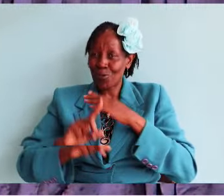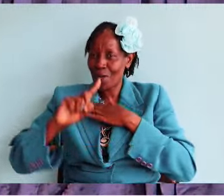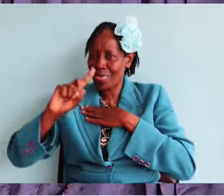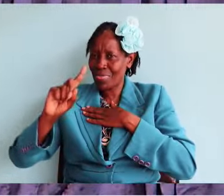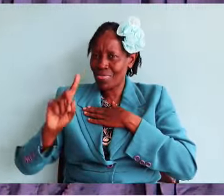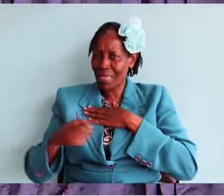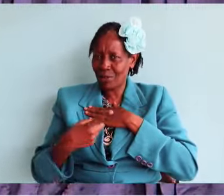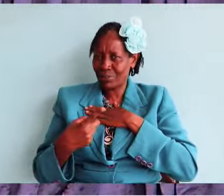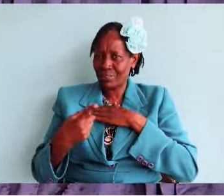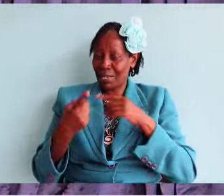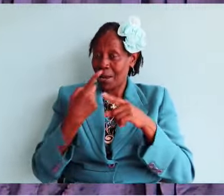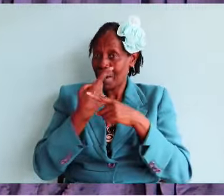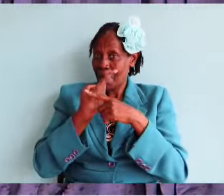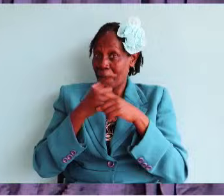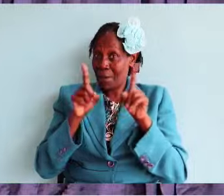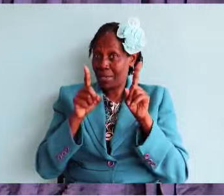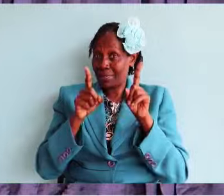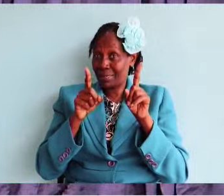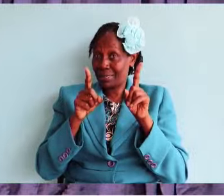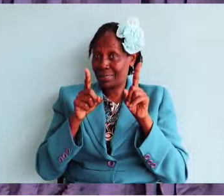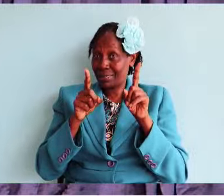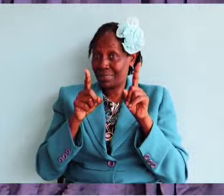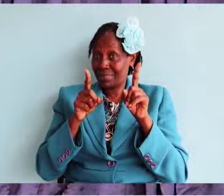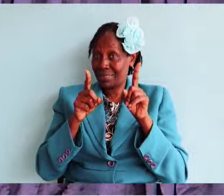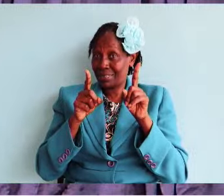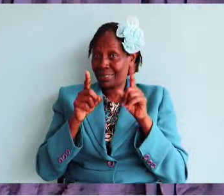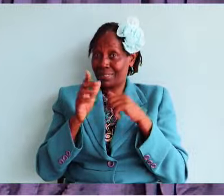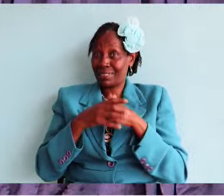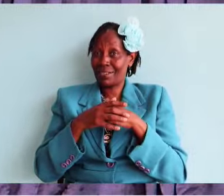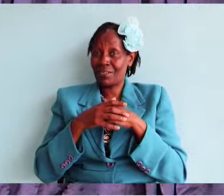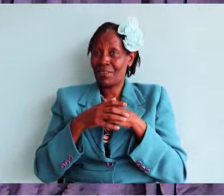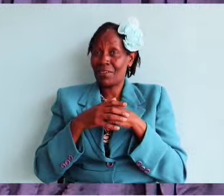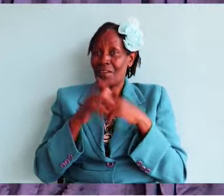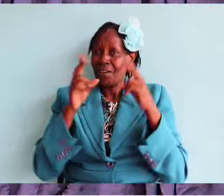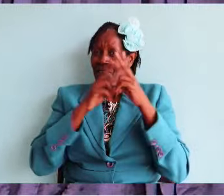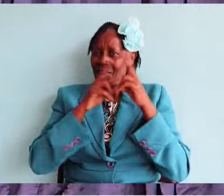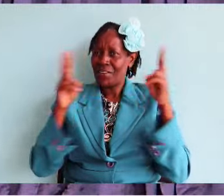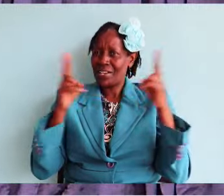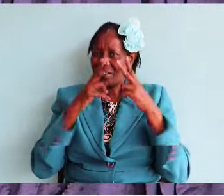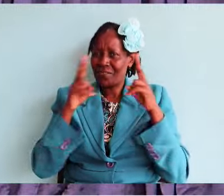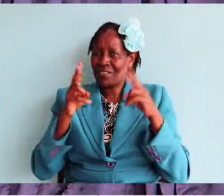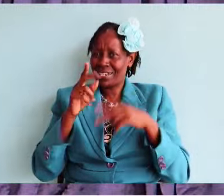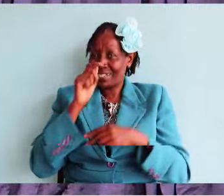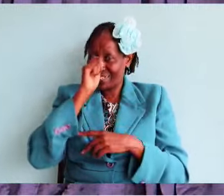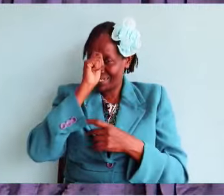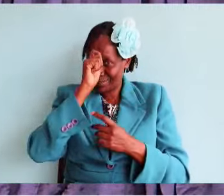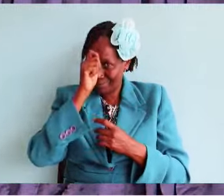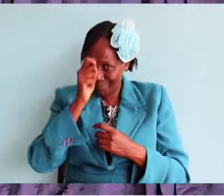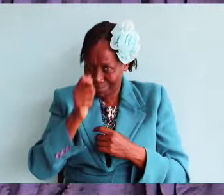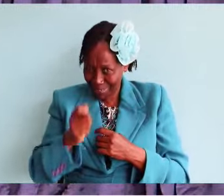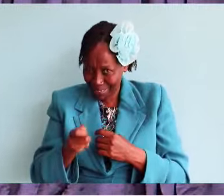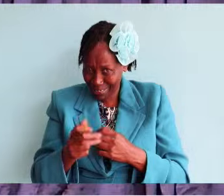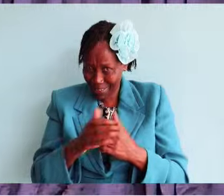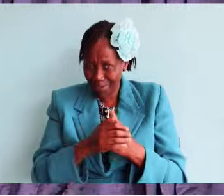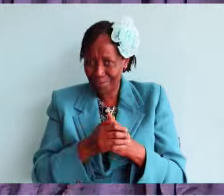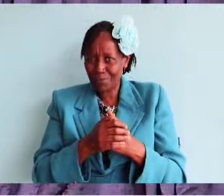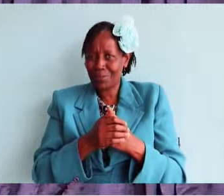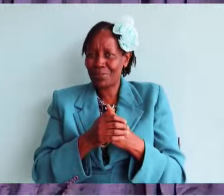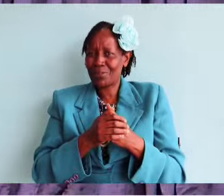But as a very respectable general who don't want to make